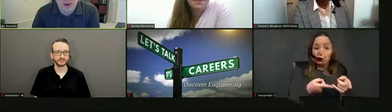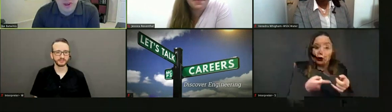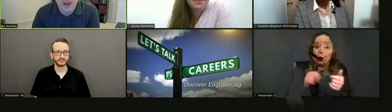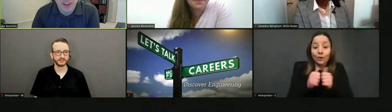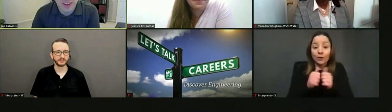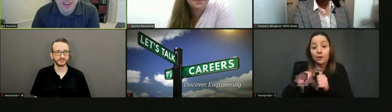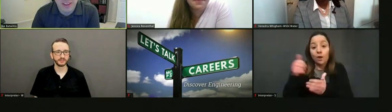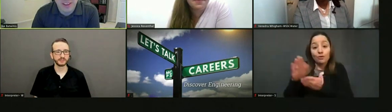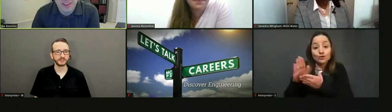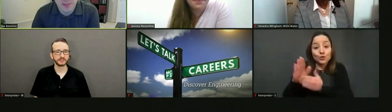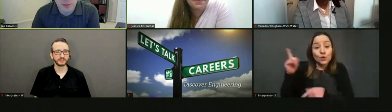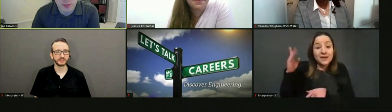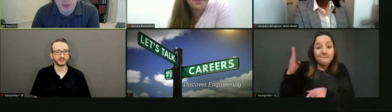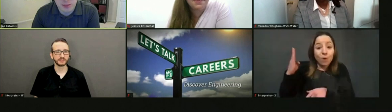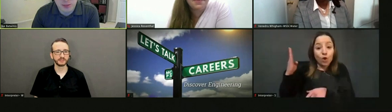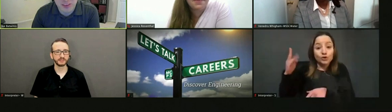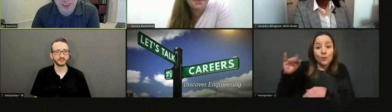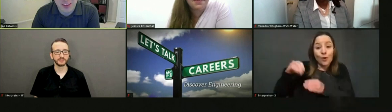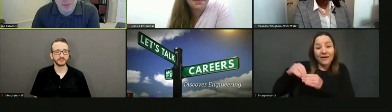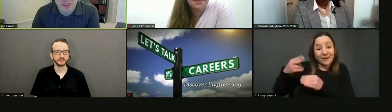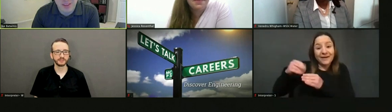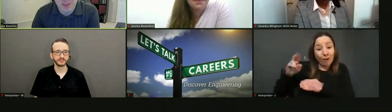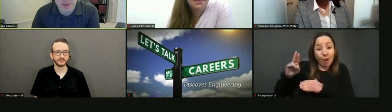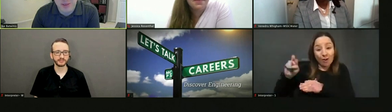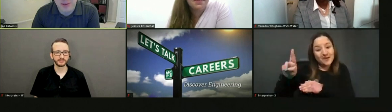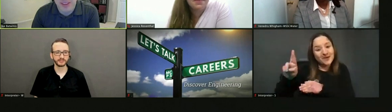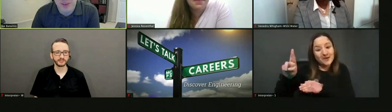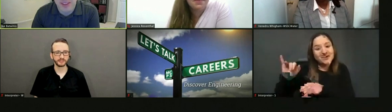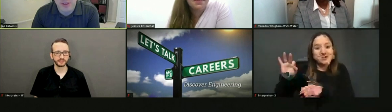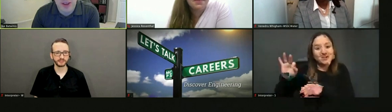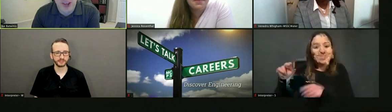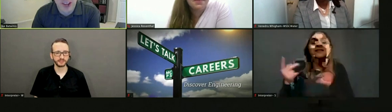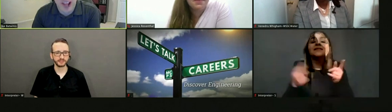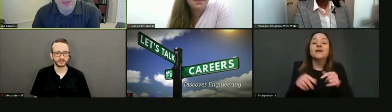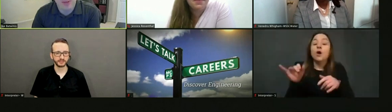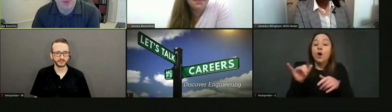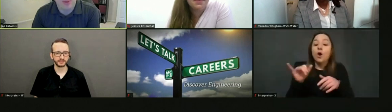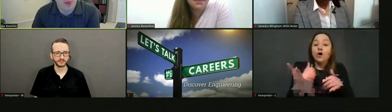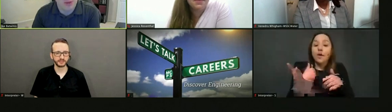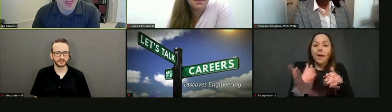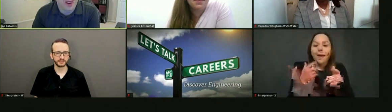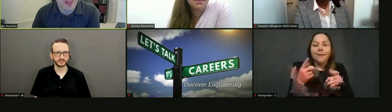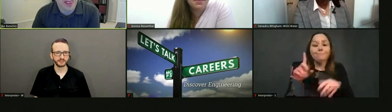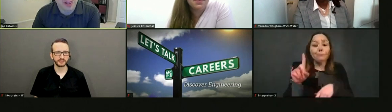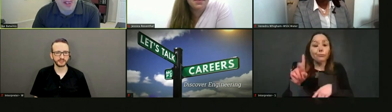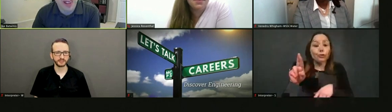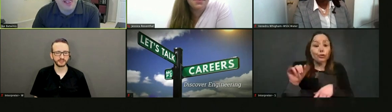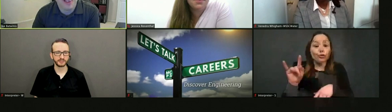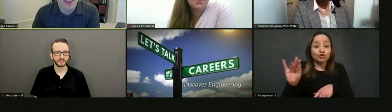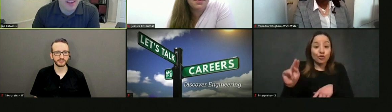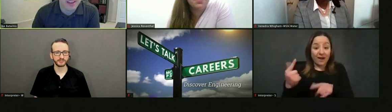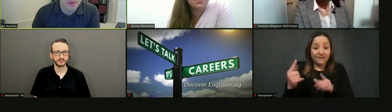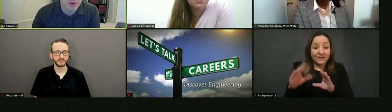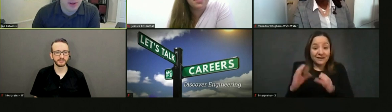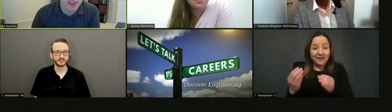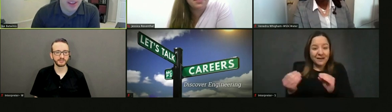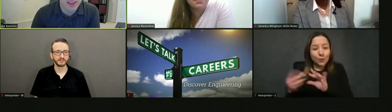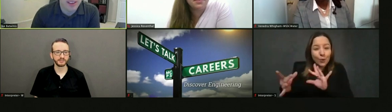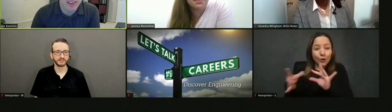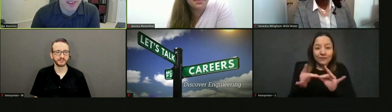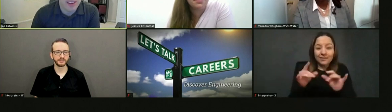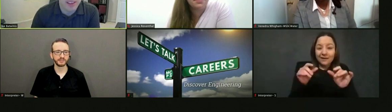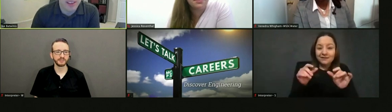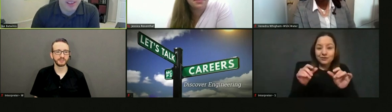in Inner Harbor, which is pretty cool. And they also offered a drafting class, which is really more like an architecture class, but it